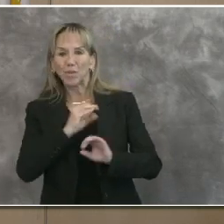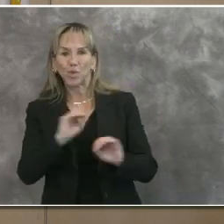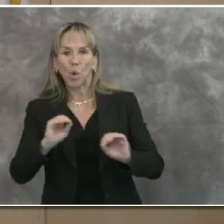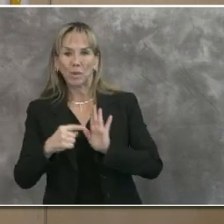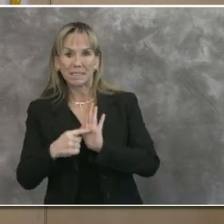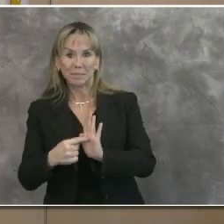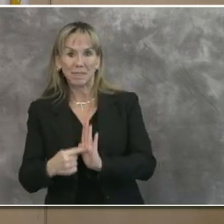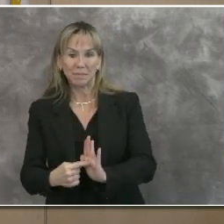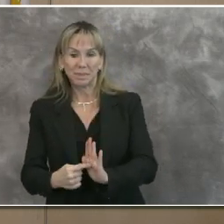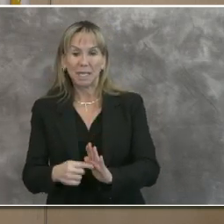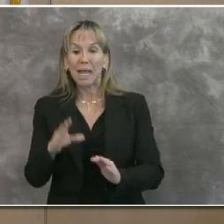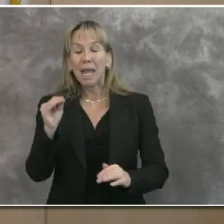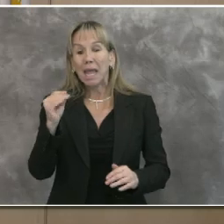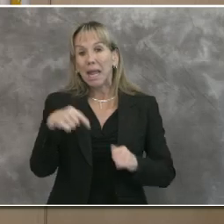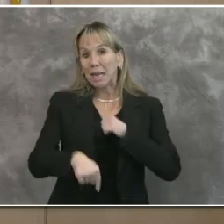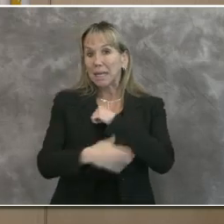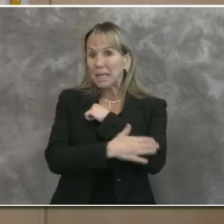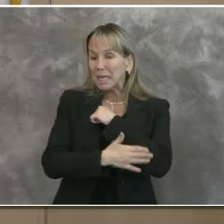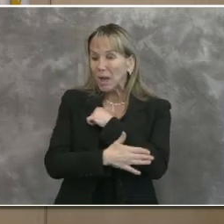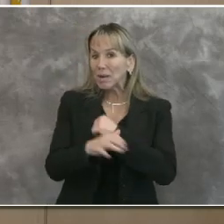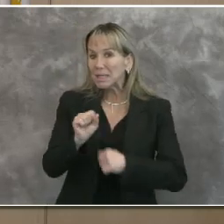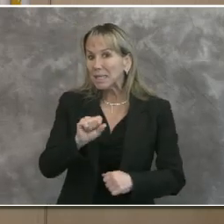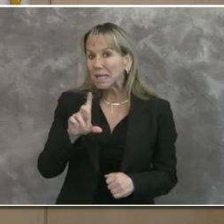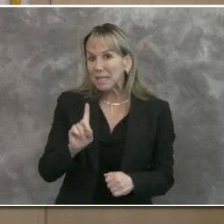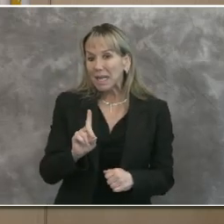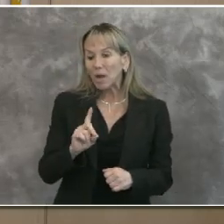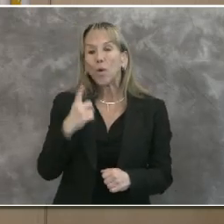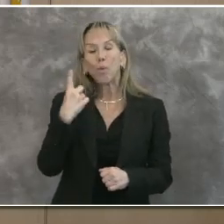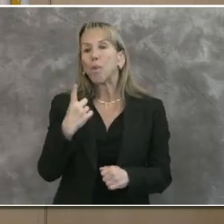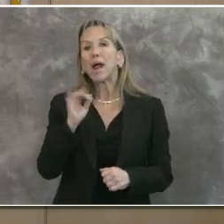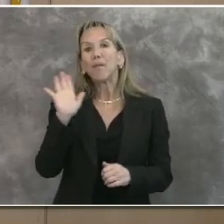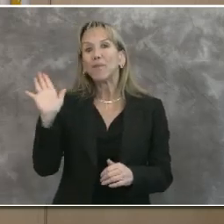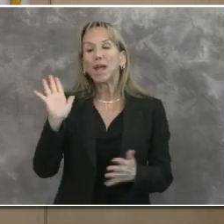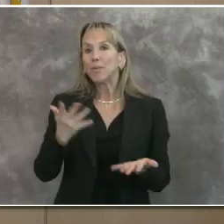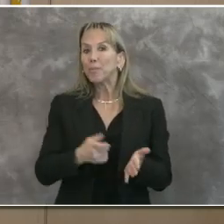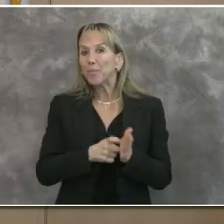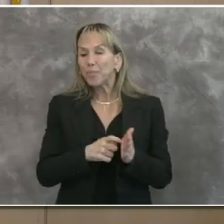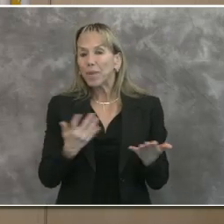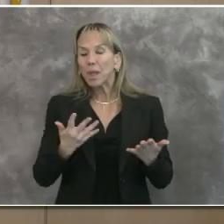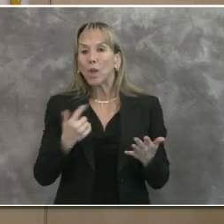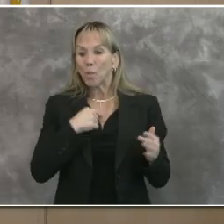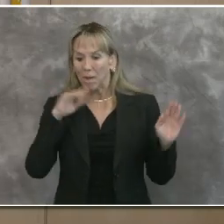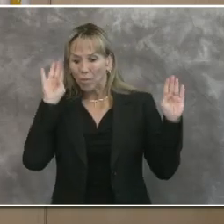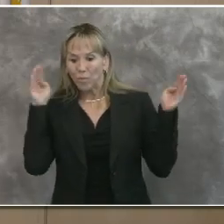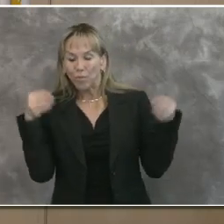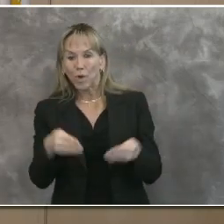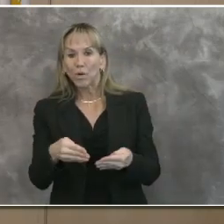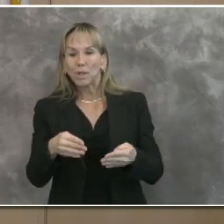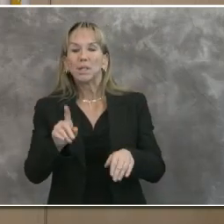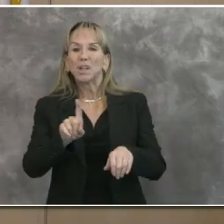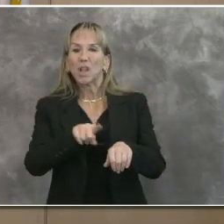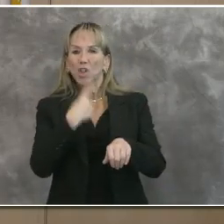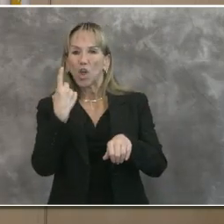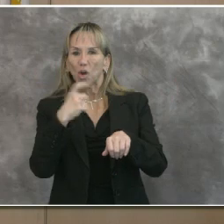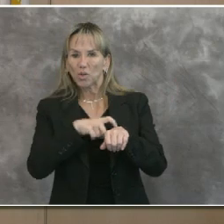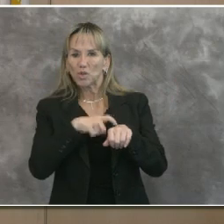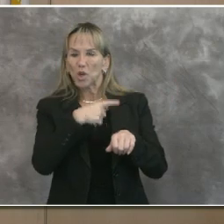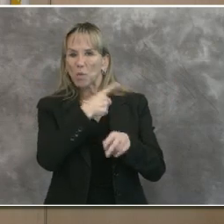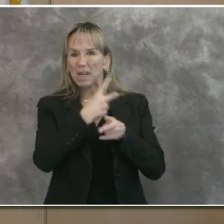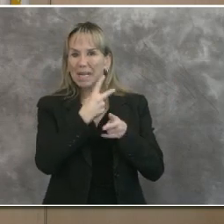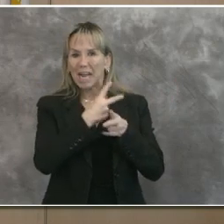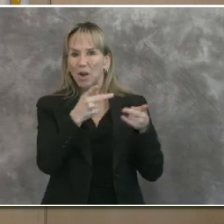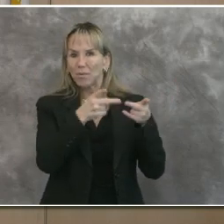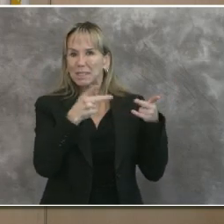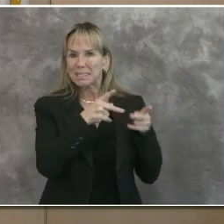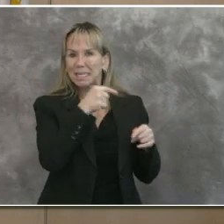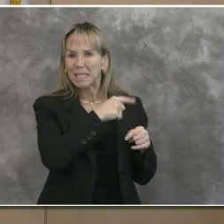counties. And for the County of San Diego, one of the niche areas that we are focusing on is long-term care facilities,